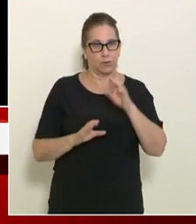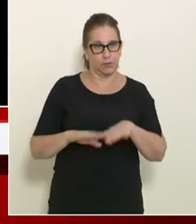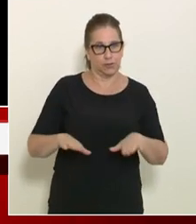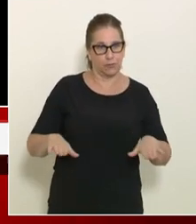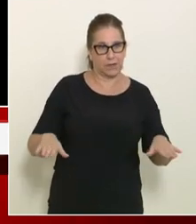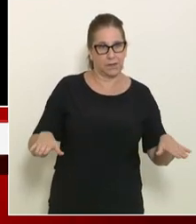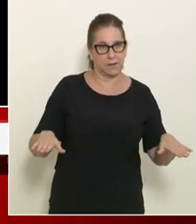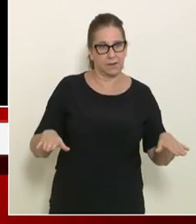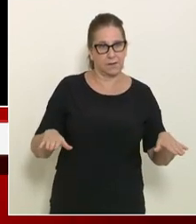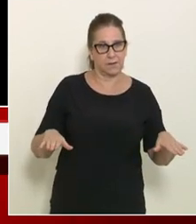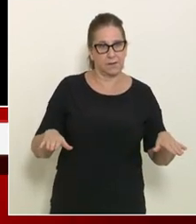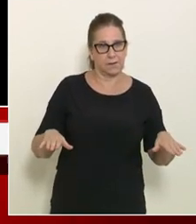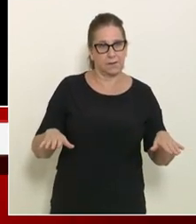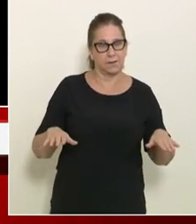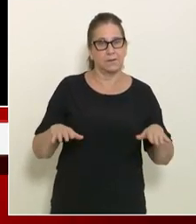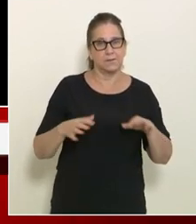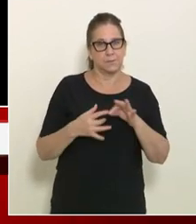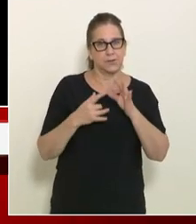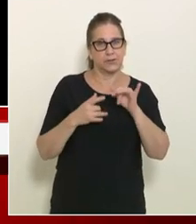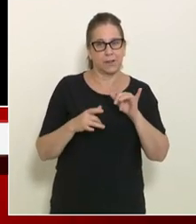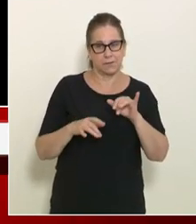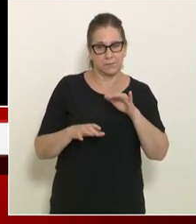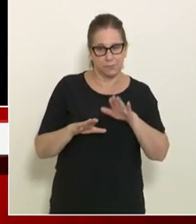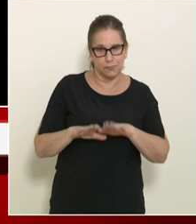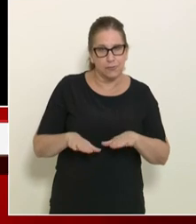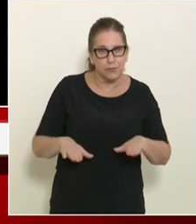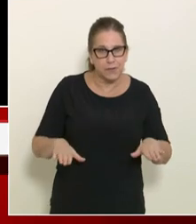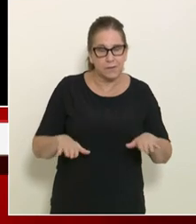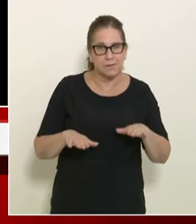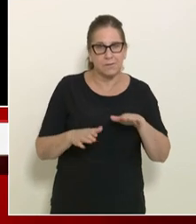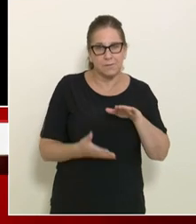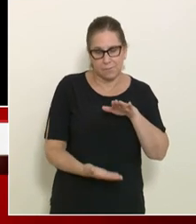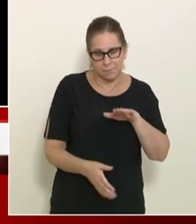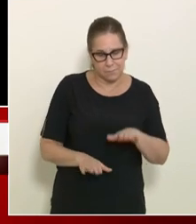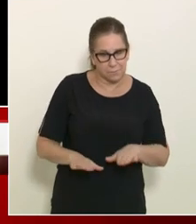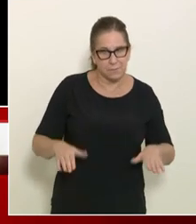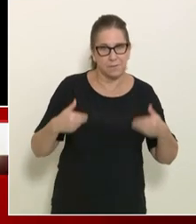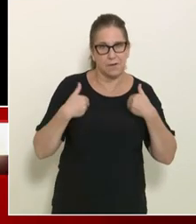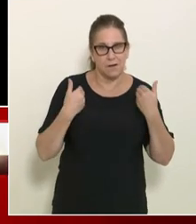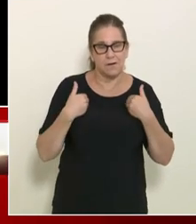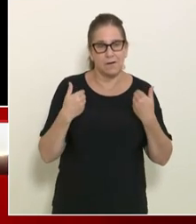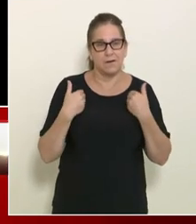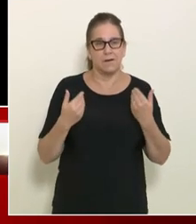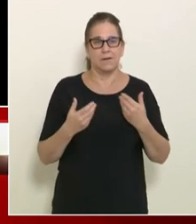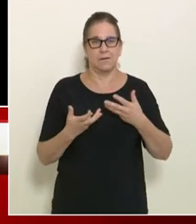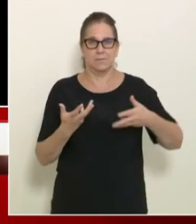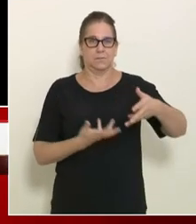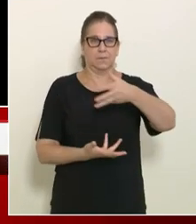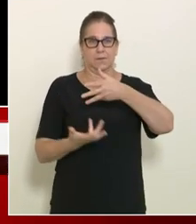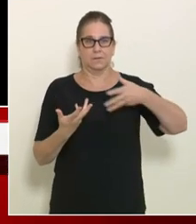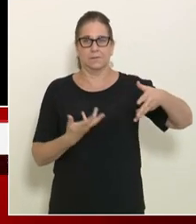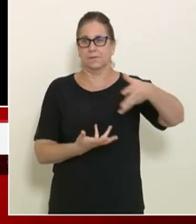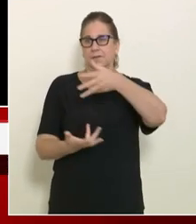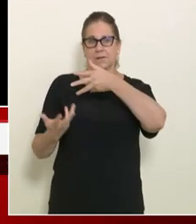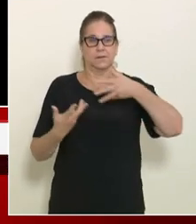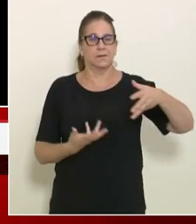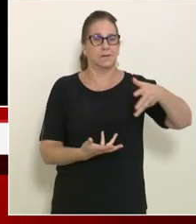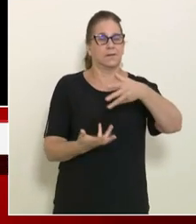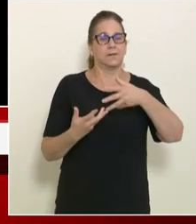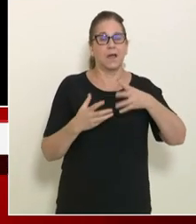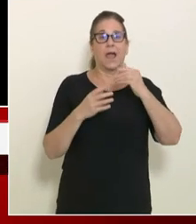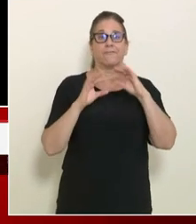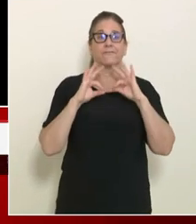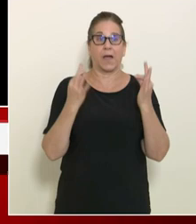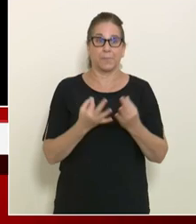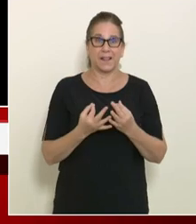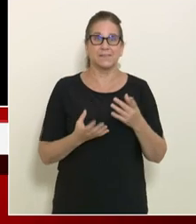school-age population. So we want to make sure that all of our families are taking advantage of the increased resources that